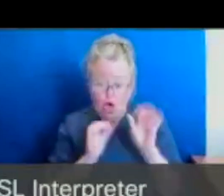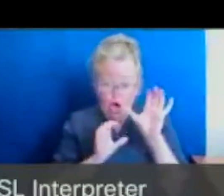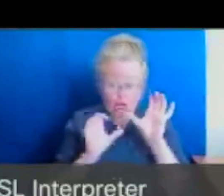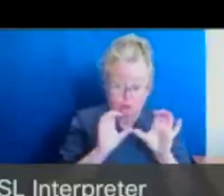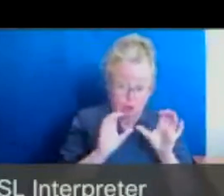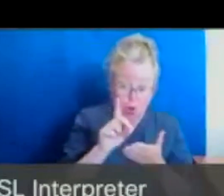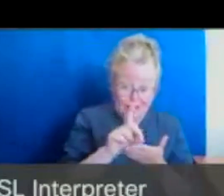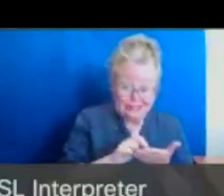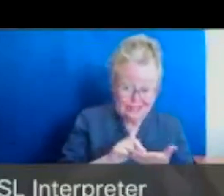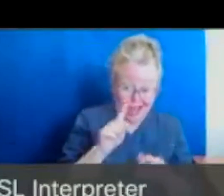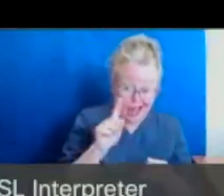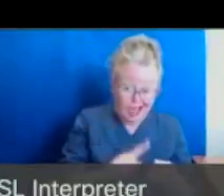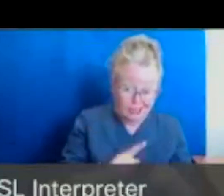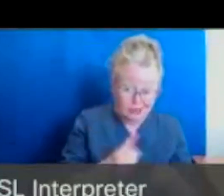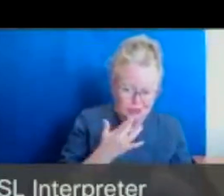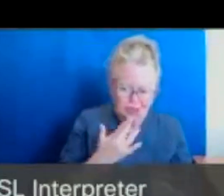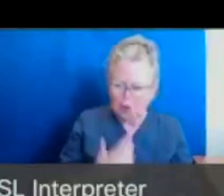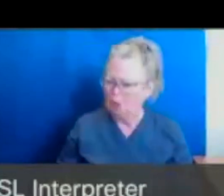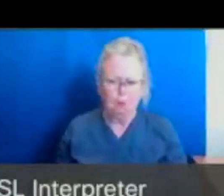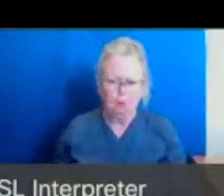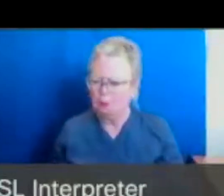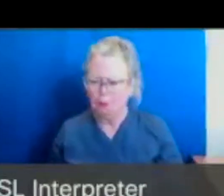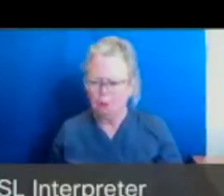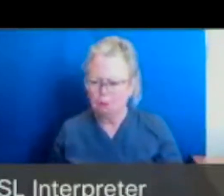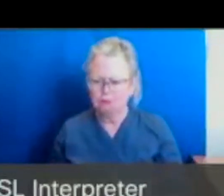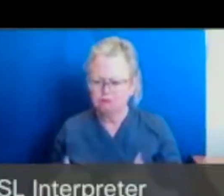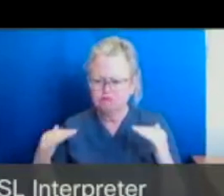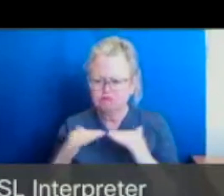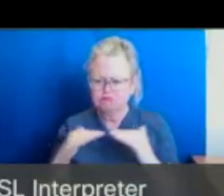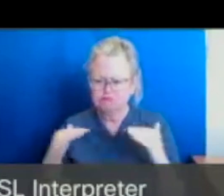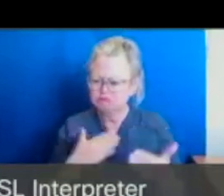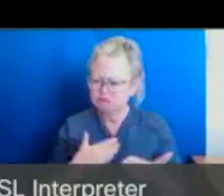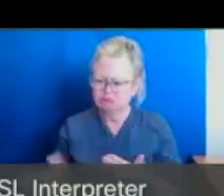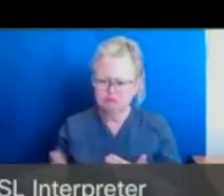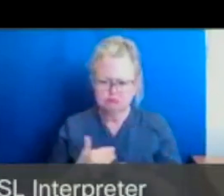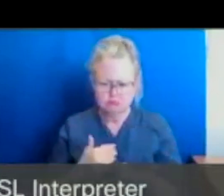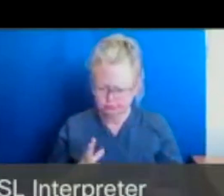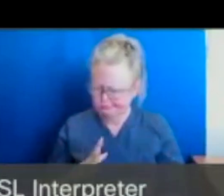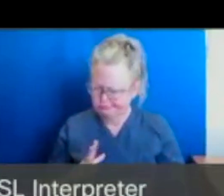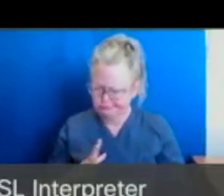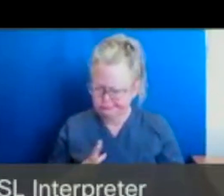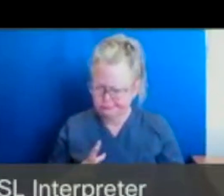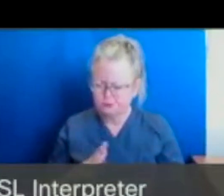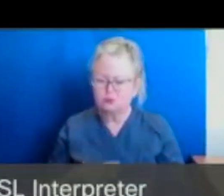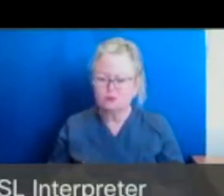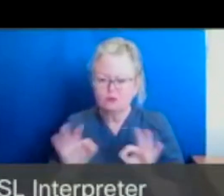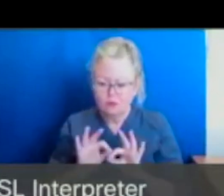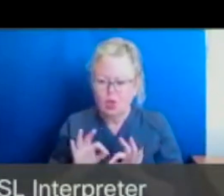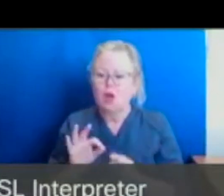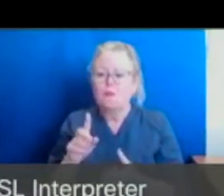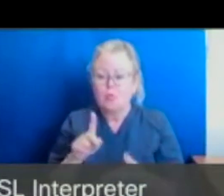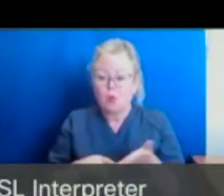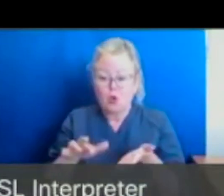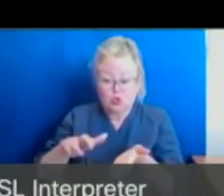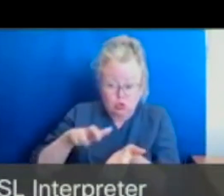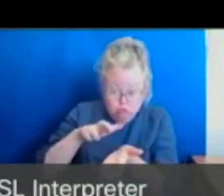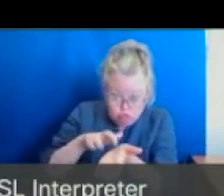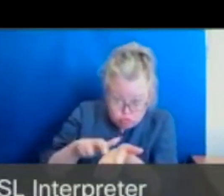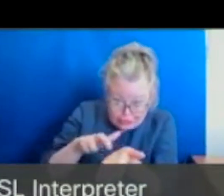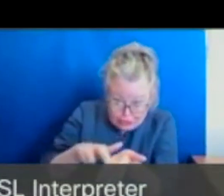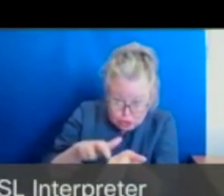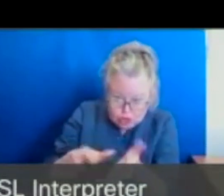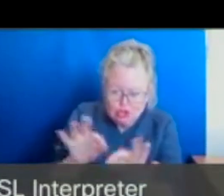design or a descriptive one. The key determining factor here is going to be the significance, which is going to be